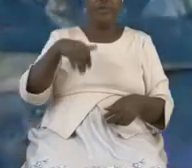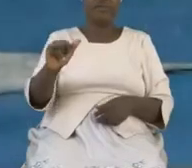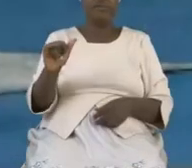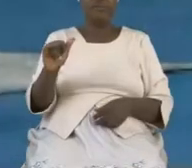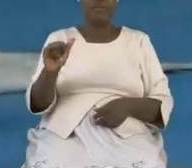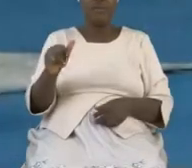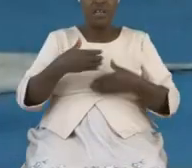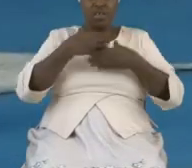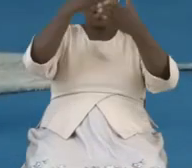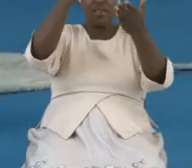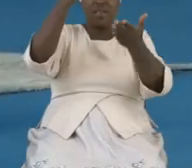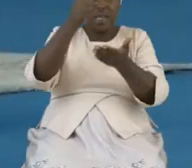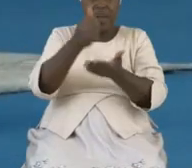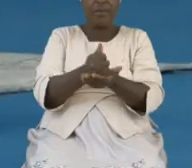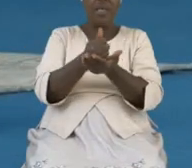Amen.